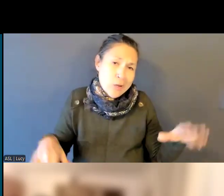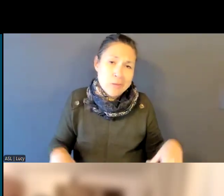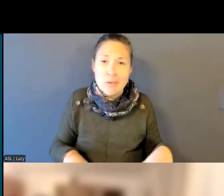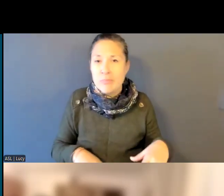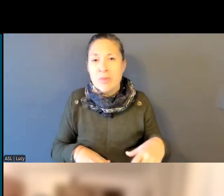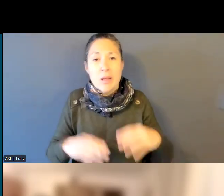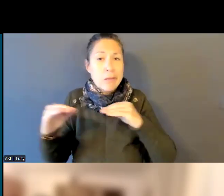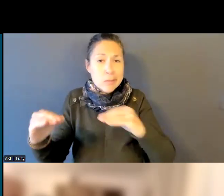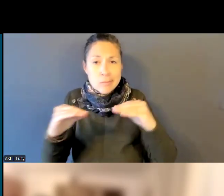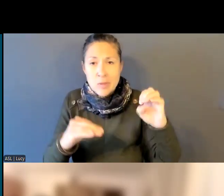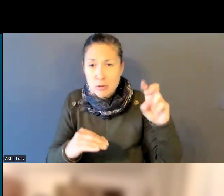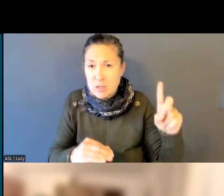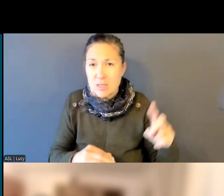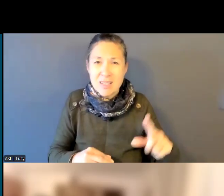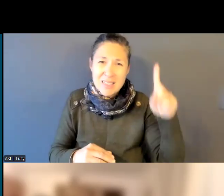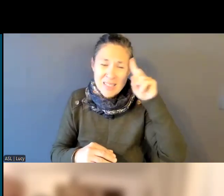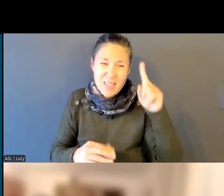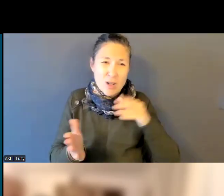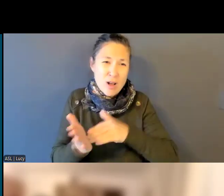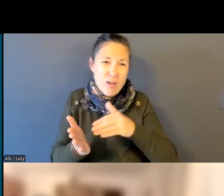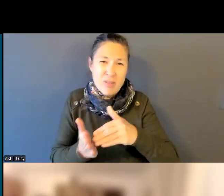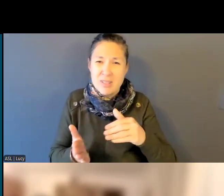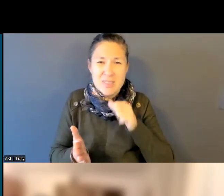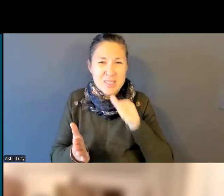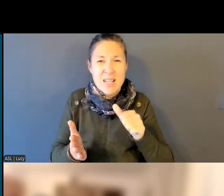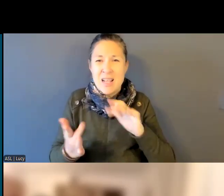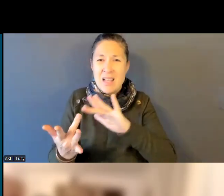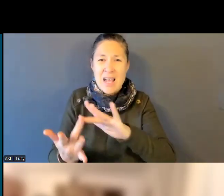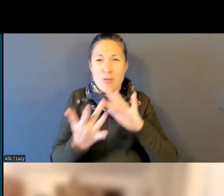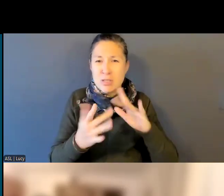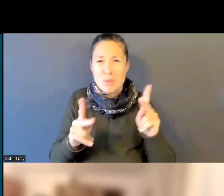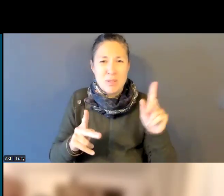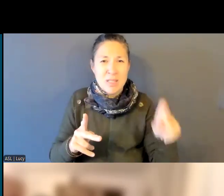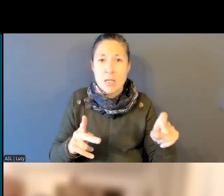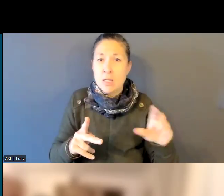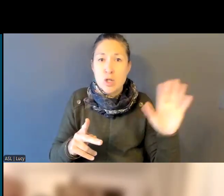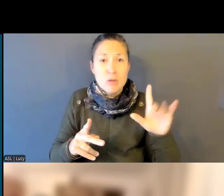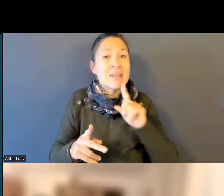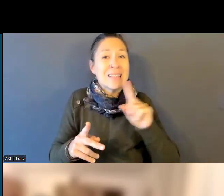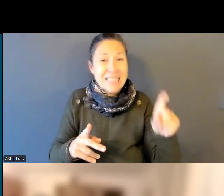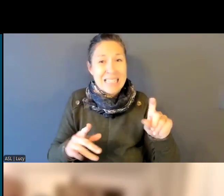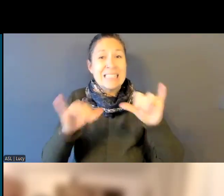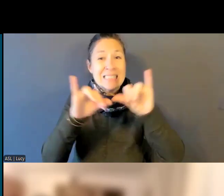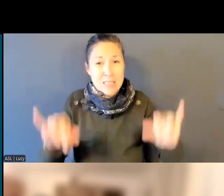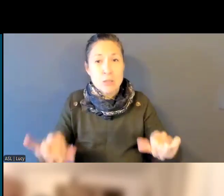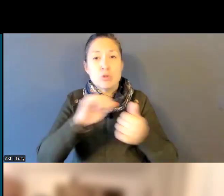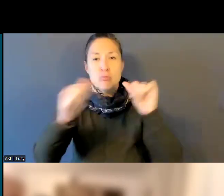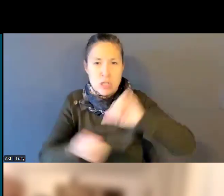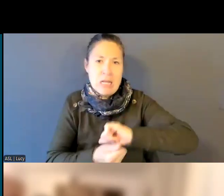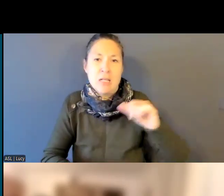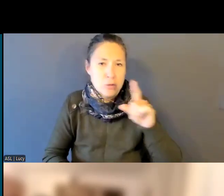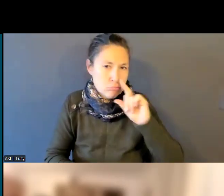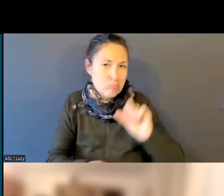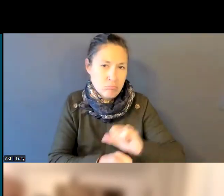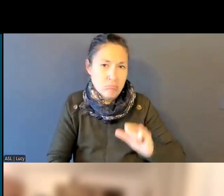But I think actually a lot of times it's not outreach that people need. It's that we need reform of the system. And